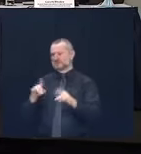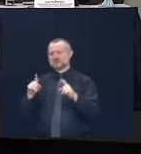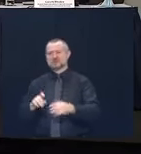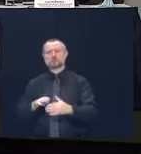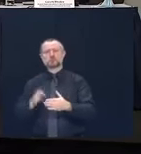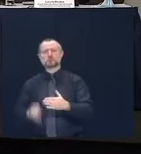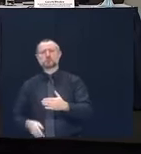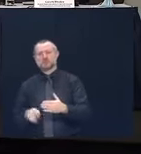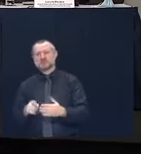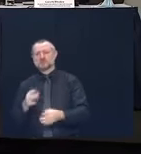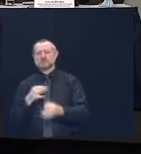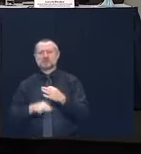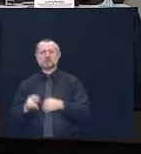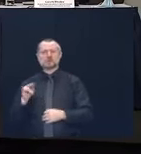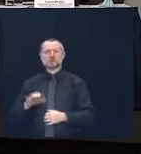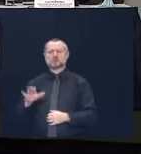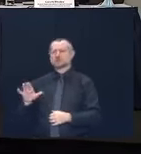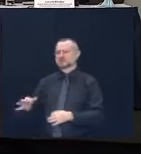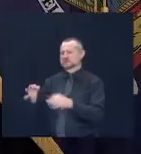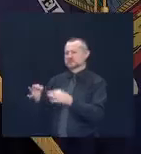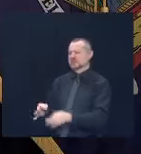method of when the tests are taken?